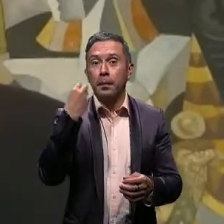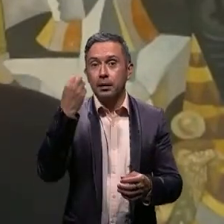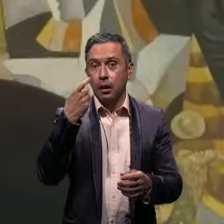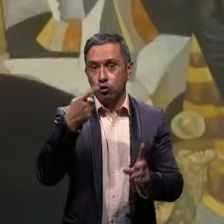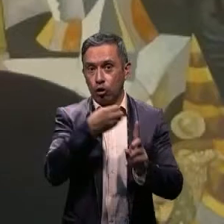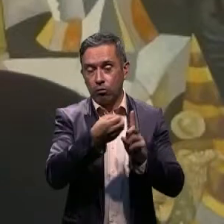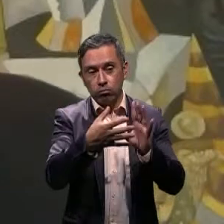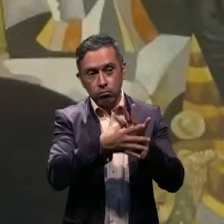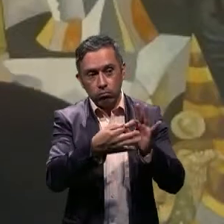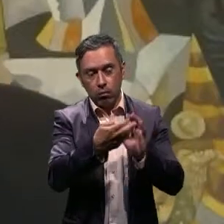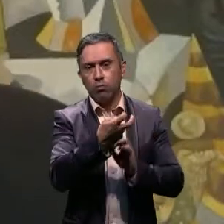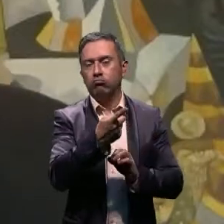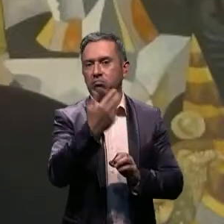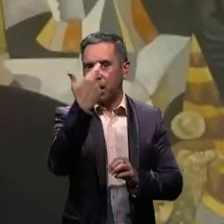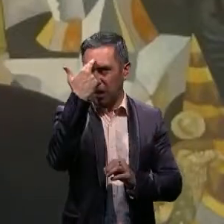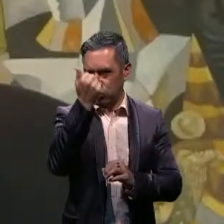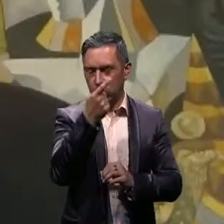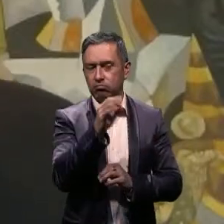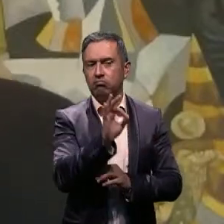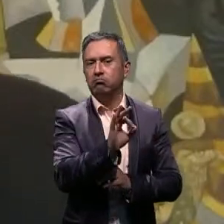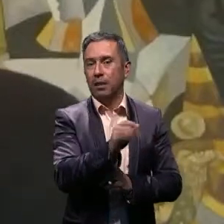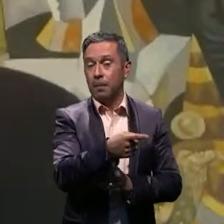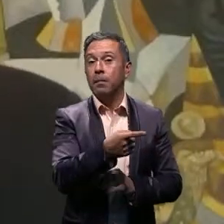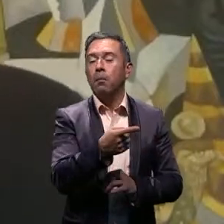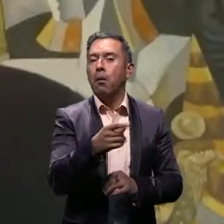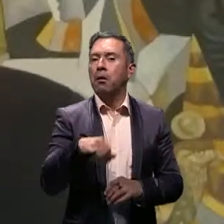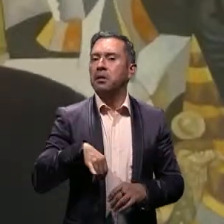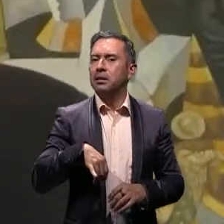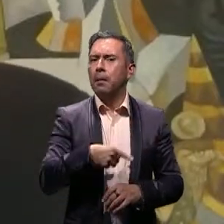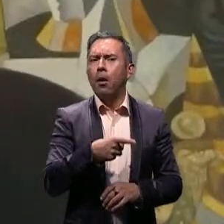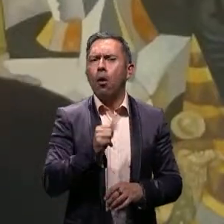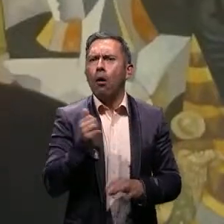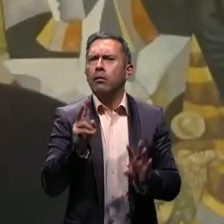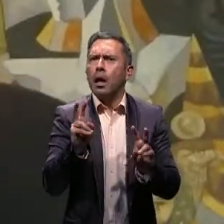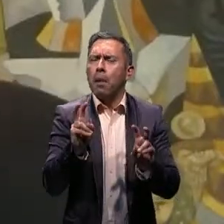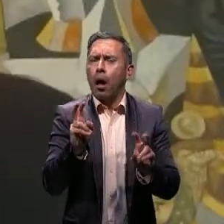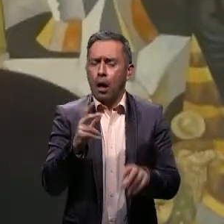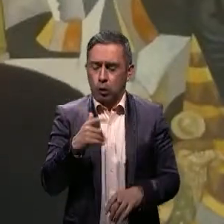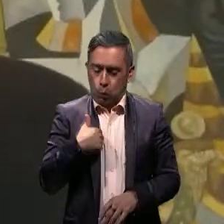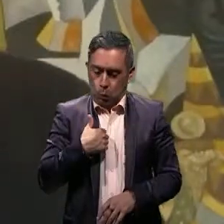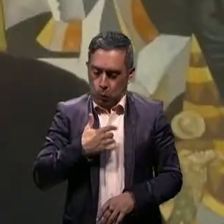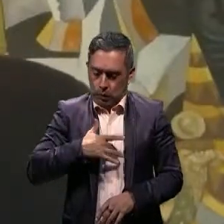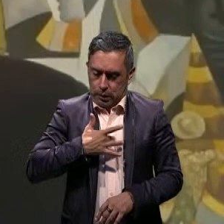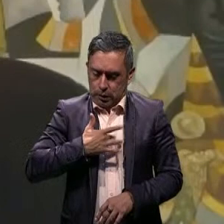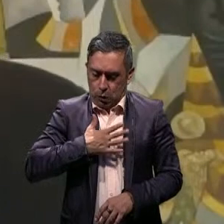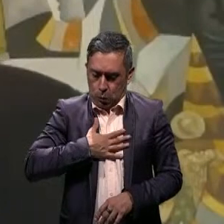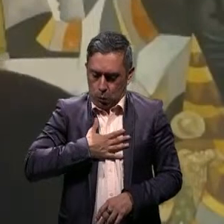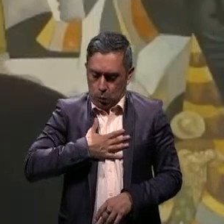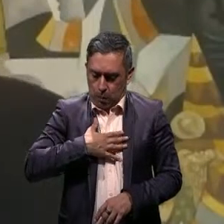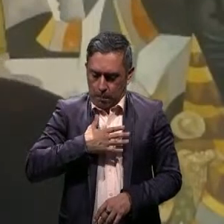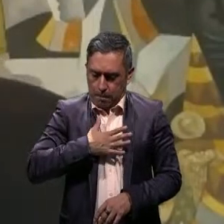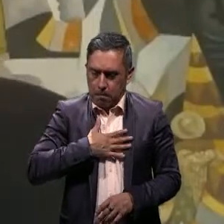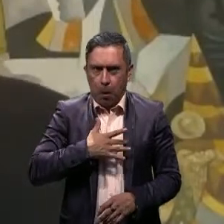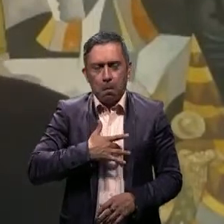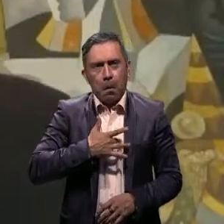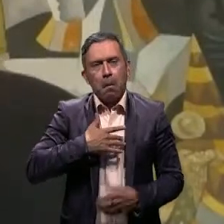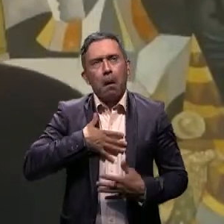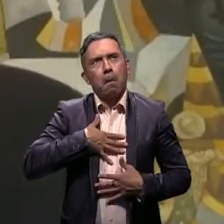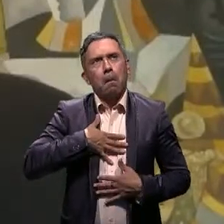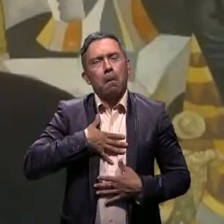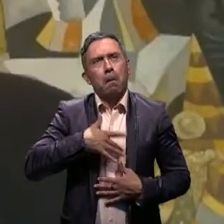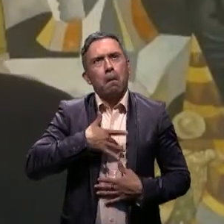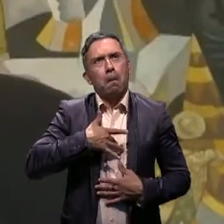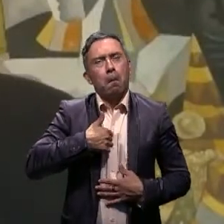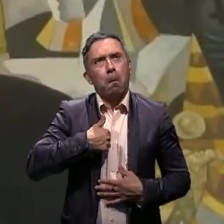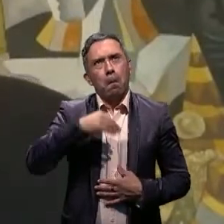your presentation was excellent, Tammy, by the way. This is not to say, I'm feeling this or my